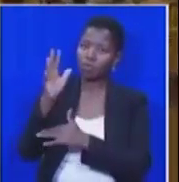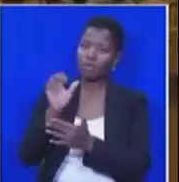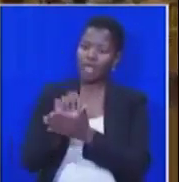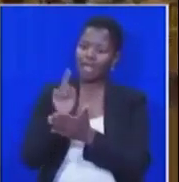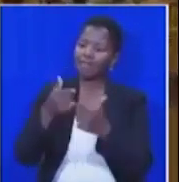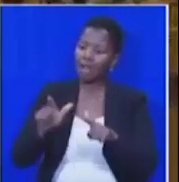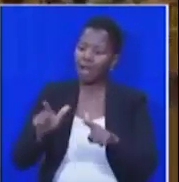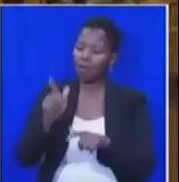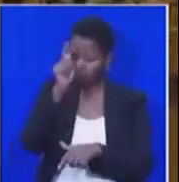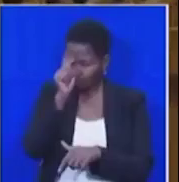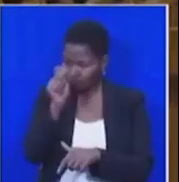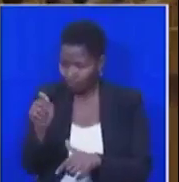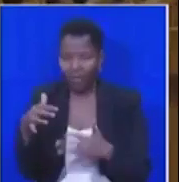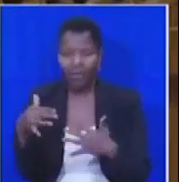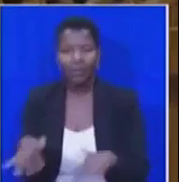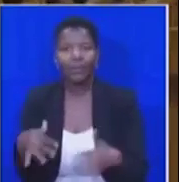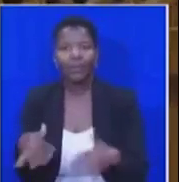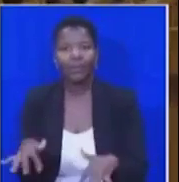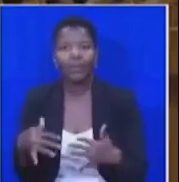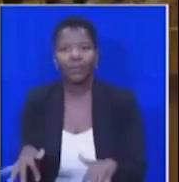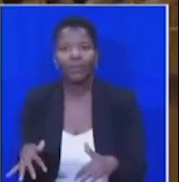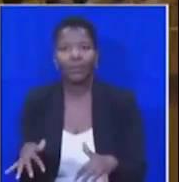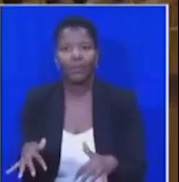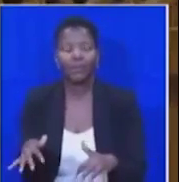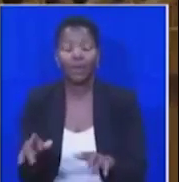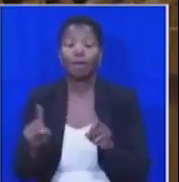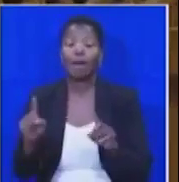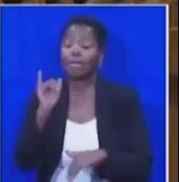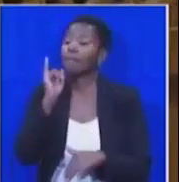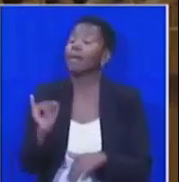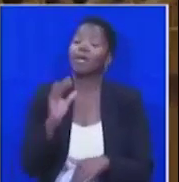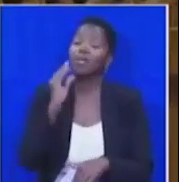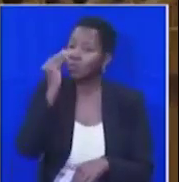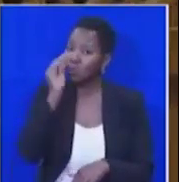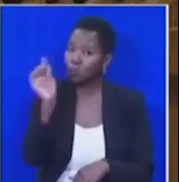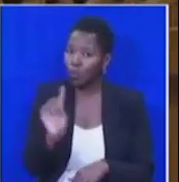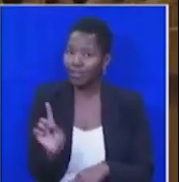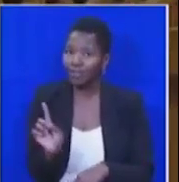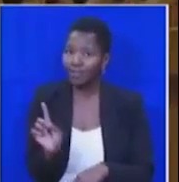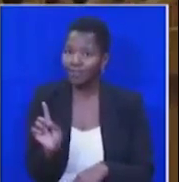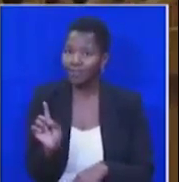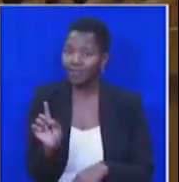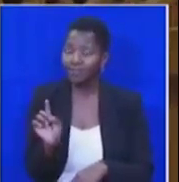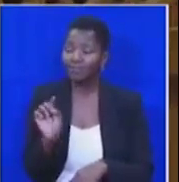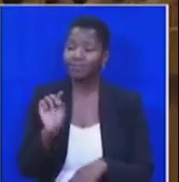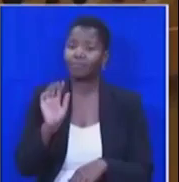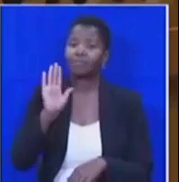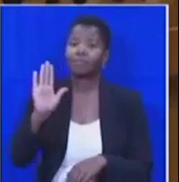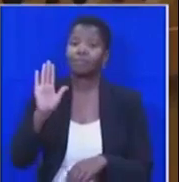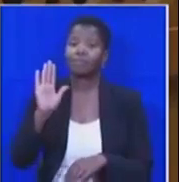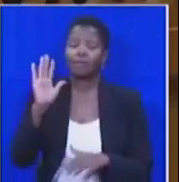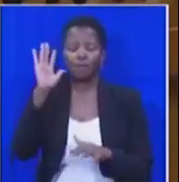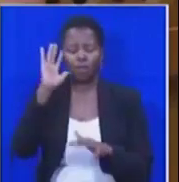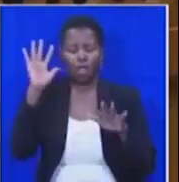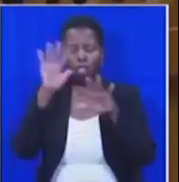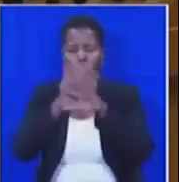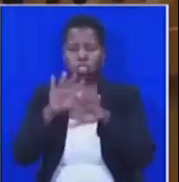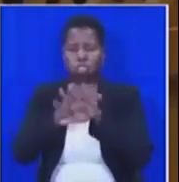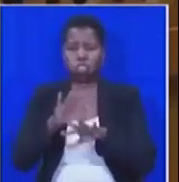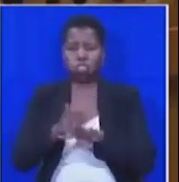life. Perhaps he has some great designs if he ever gets the presidency. And I must say, credit where it's due, Mr.